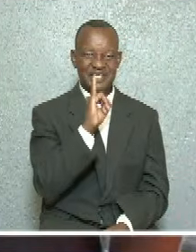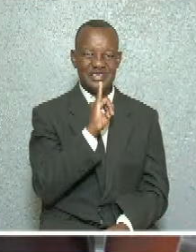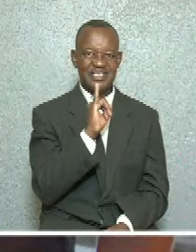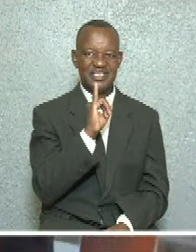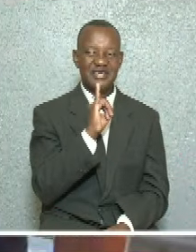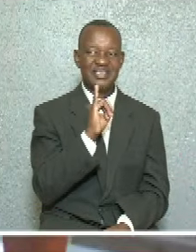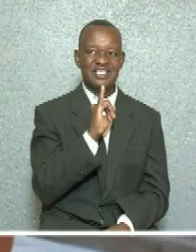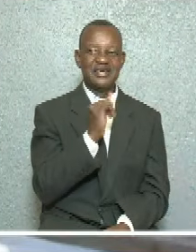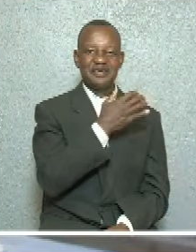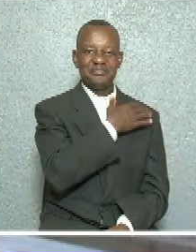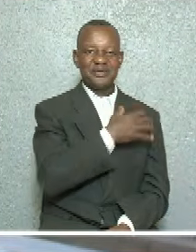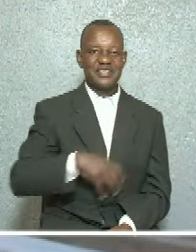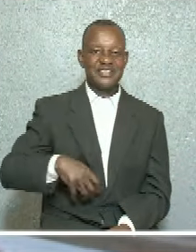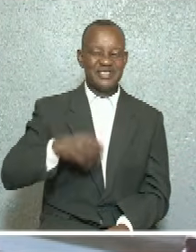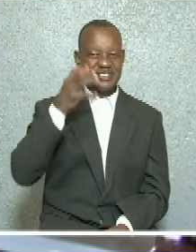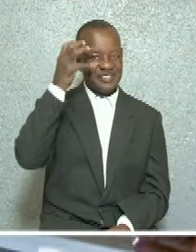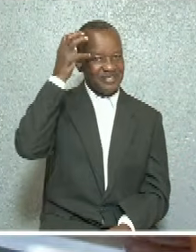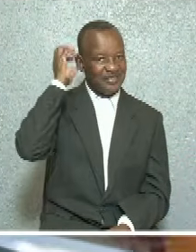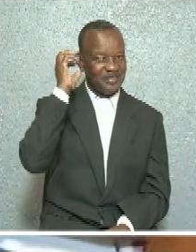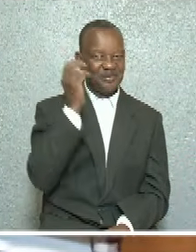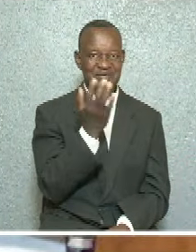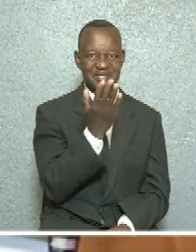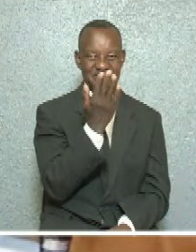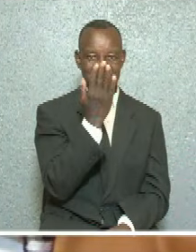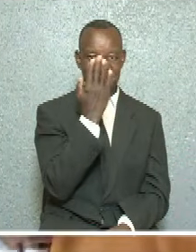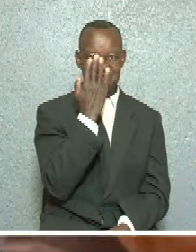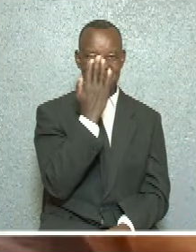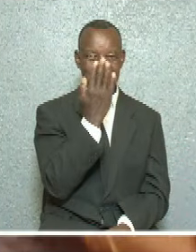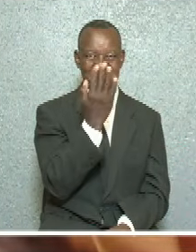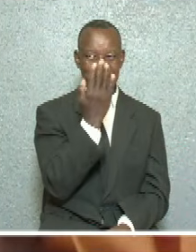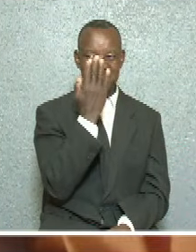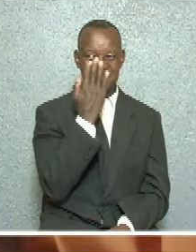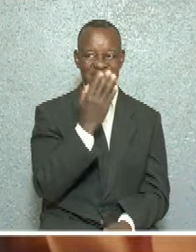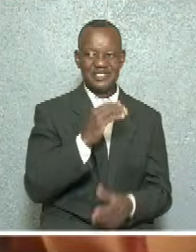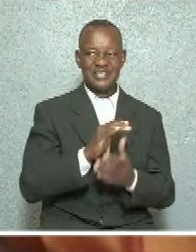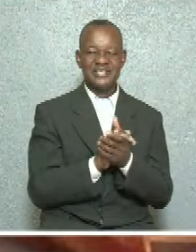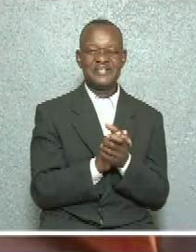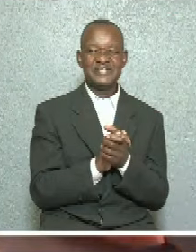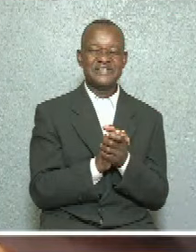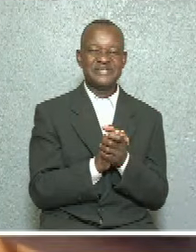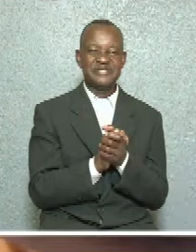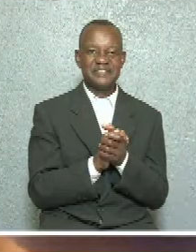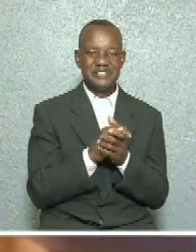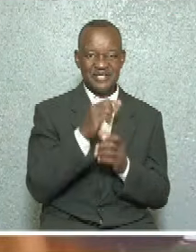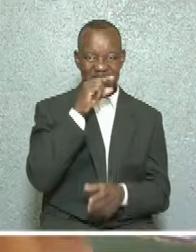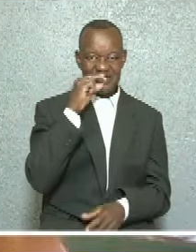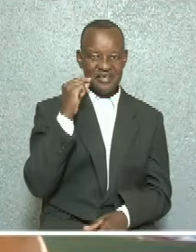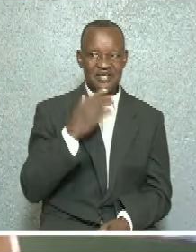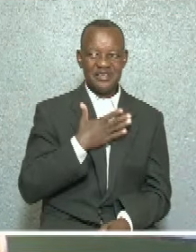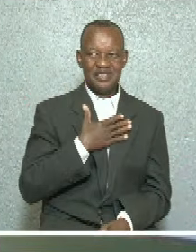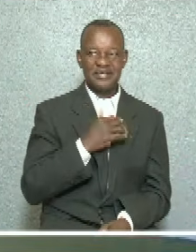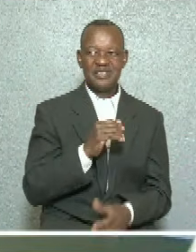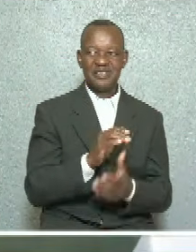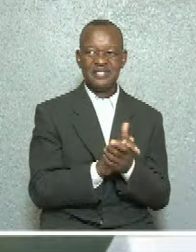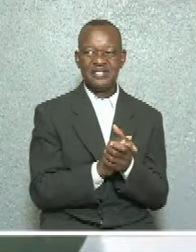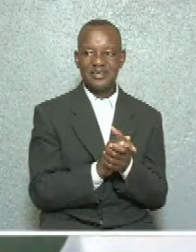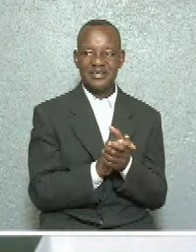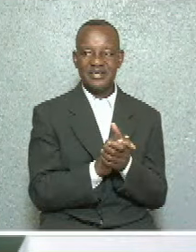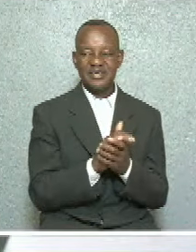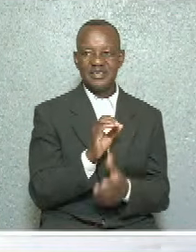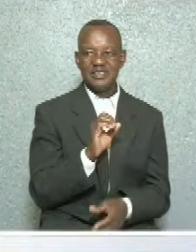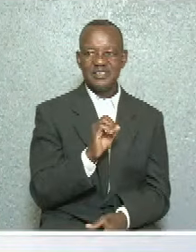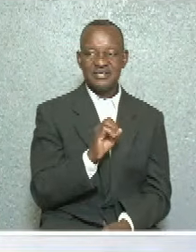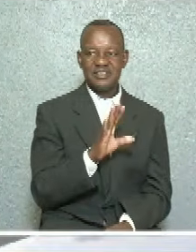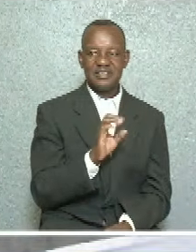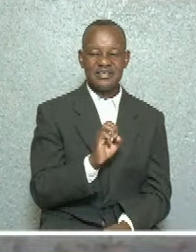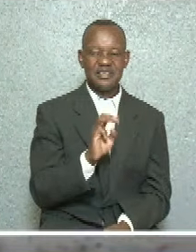you very much. Good afternoon, ma'am. My name is Oma Amadila, and I took a picture at Heroes Acre of